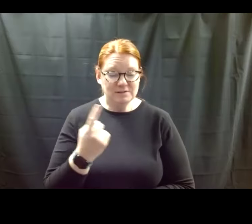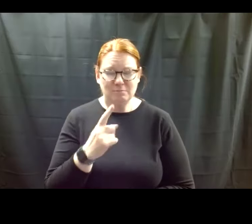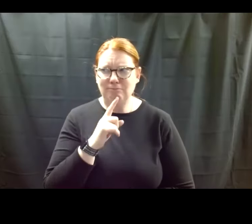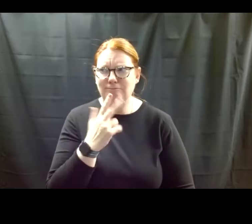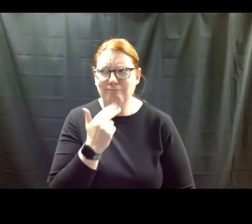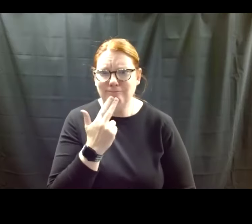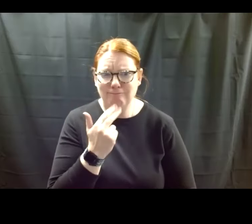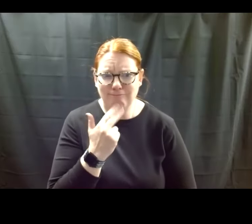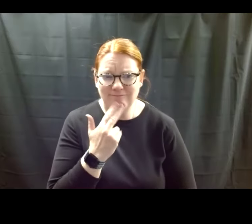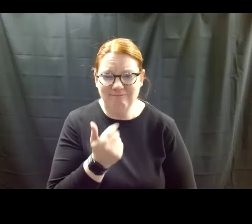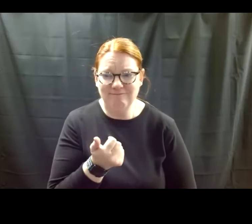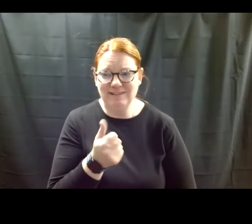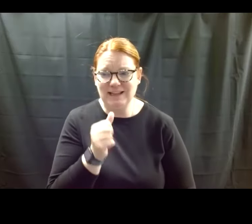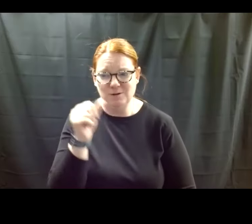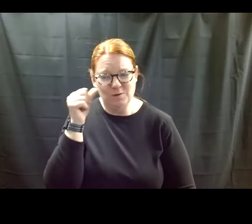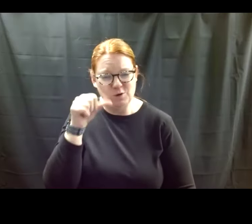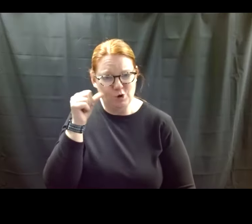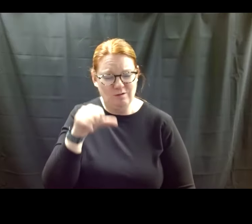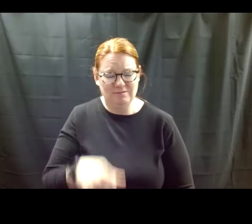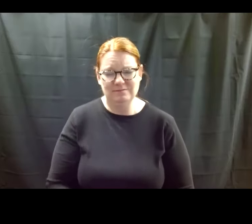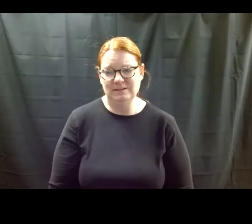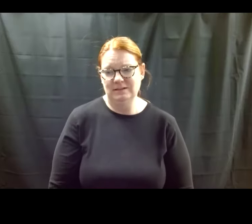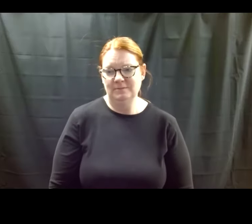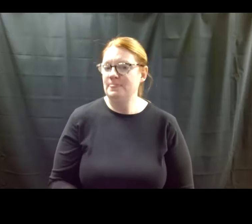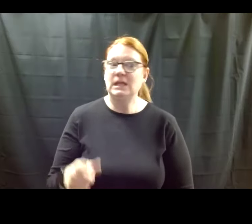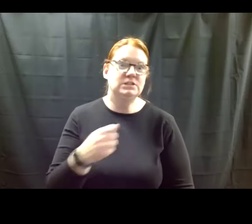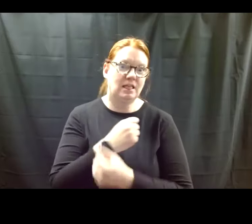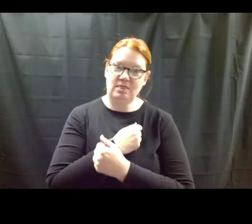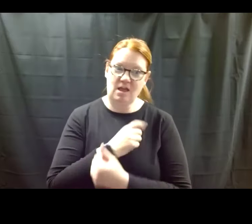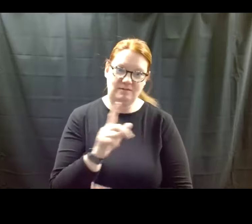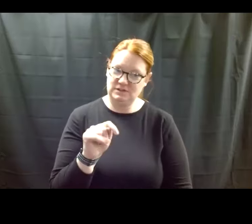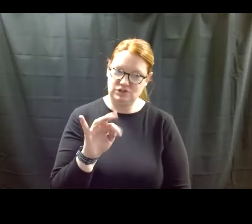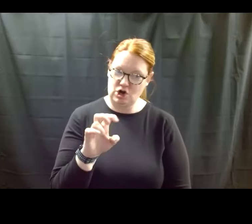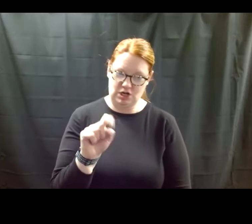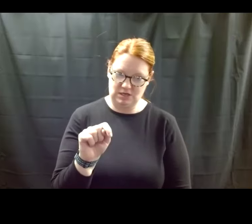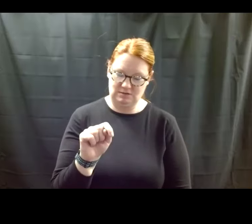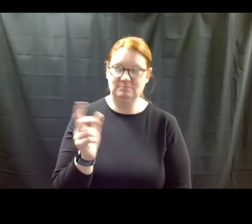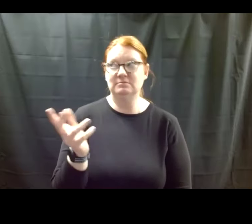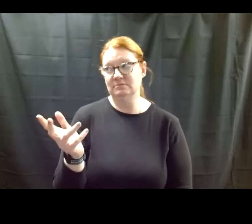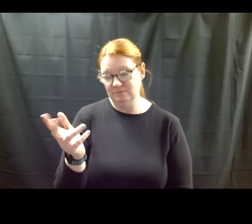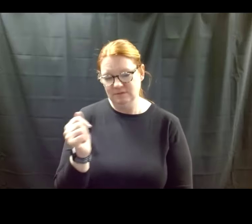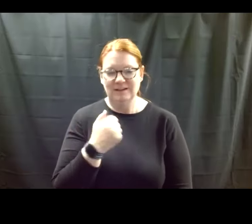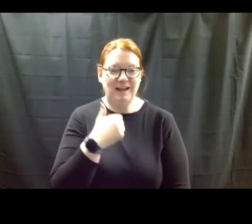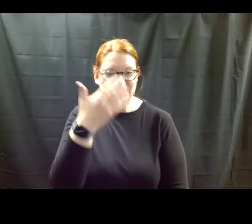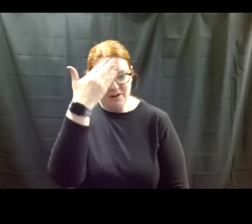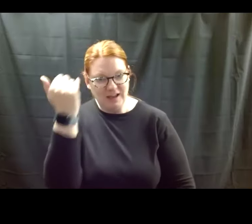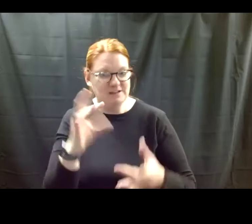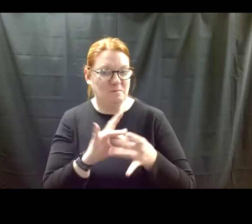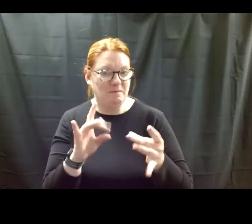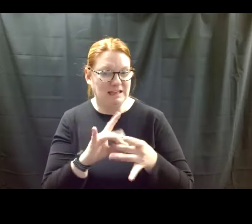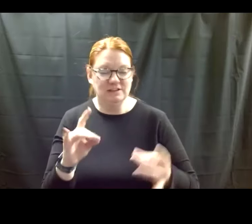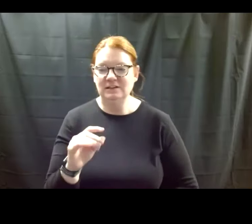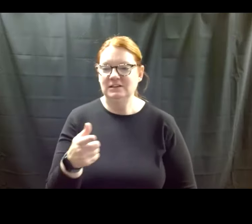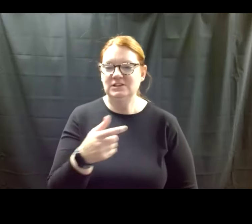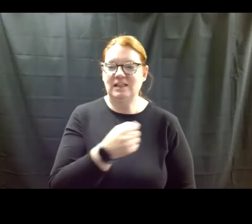is. Oh, yes, she loves Target. I guess I didn't mention that. She loves Target. I think she